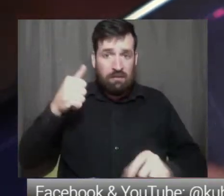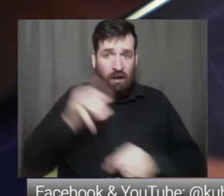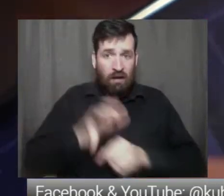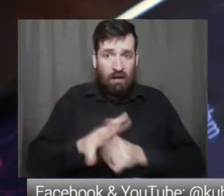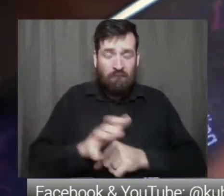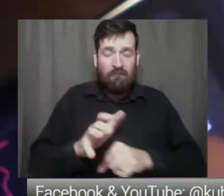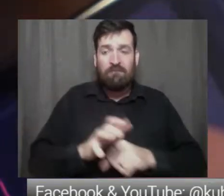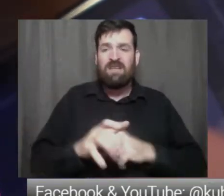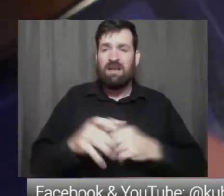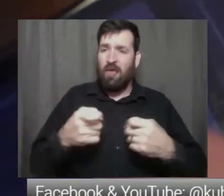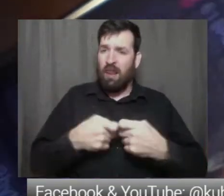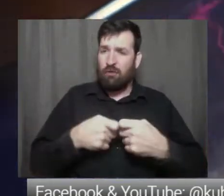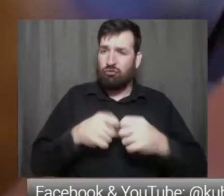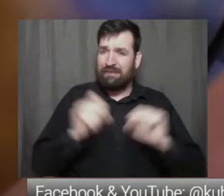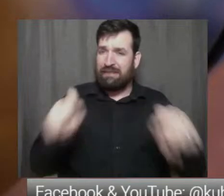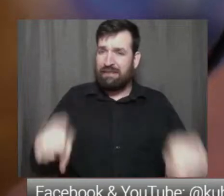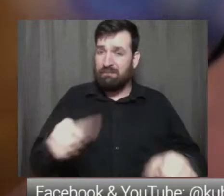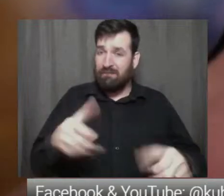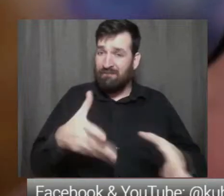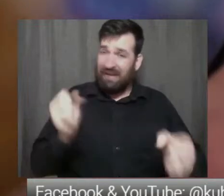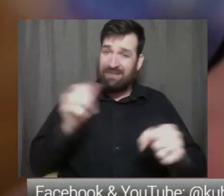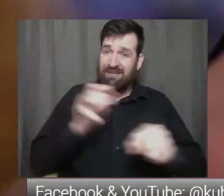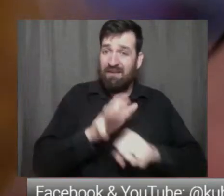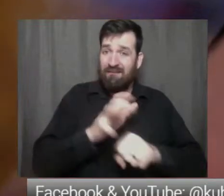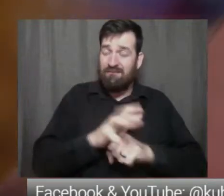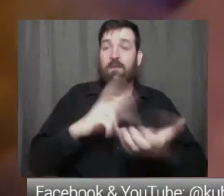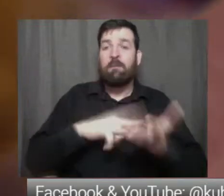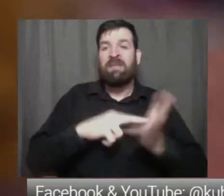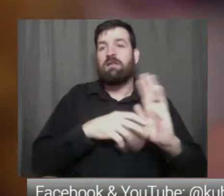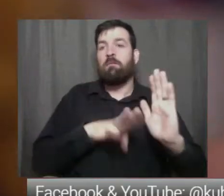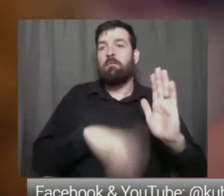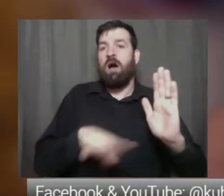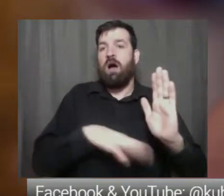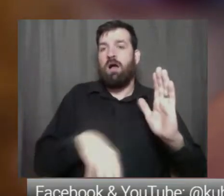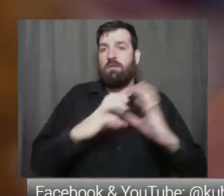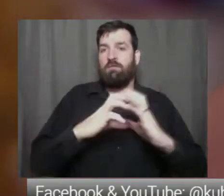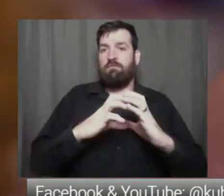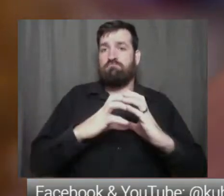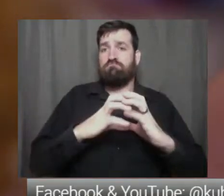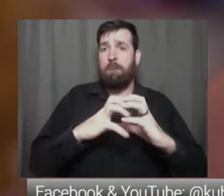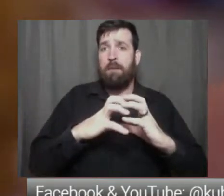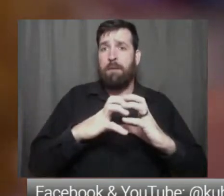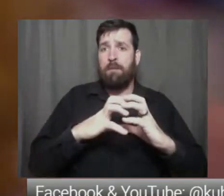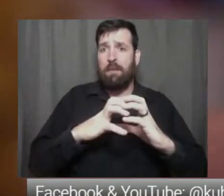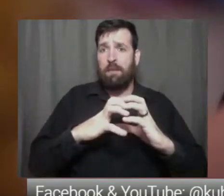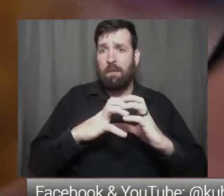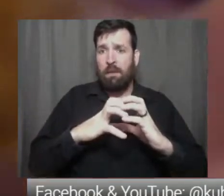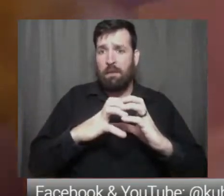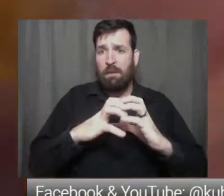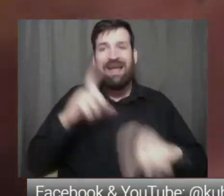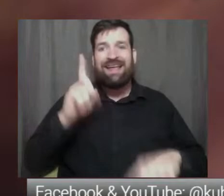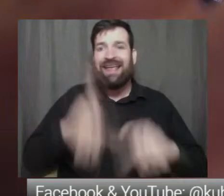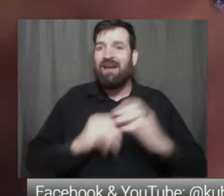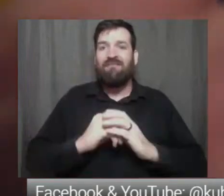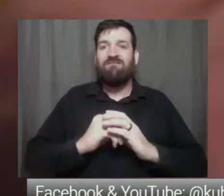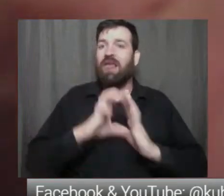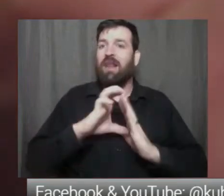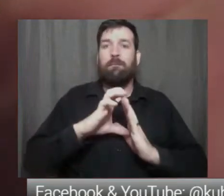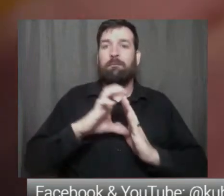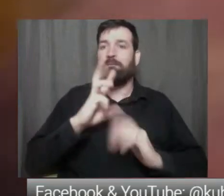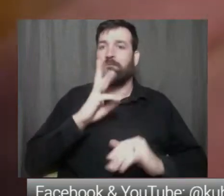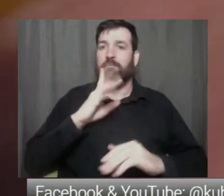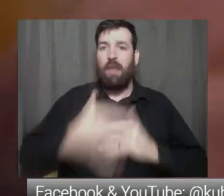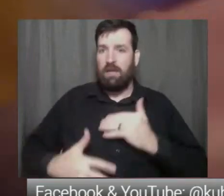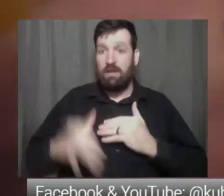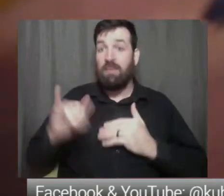fast enough that it let the bottom chambers go that quickly. And when your heart's going that quick, it doesn't have time to fill. And so is that why he passed out? That's